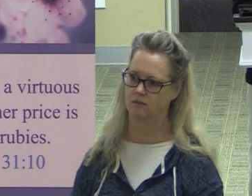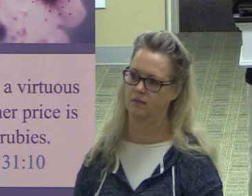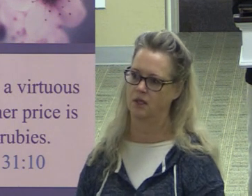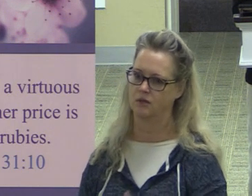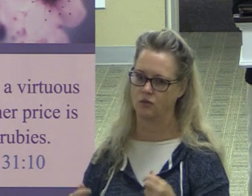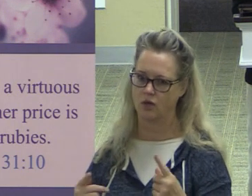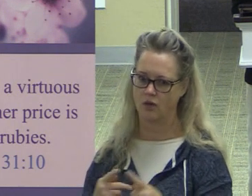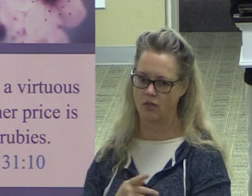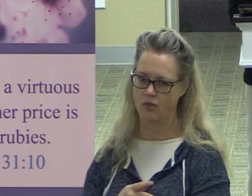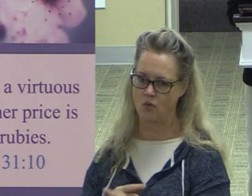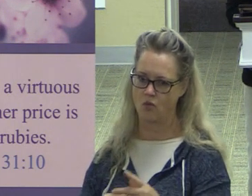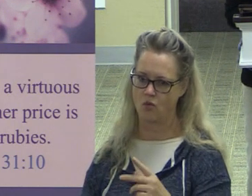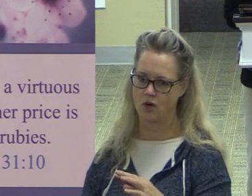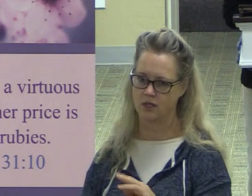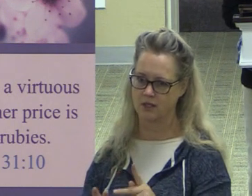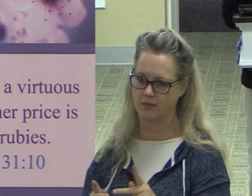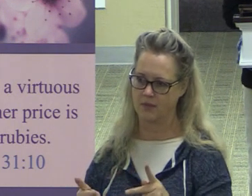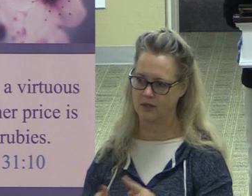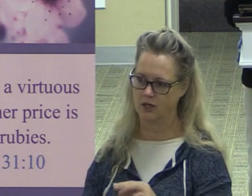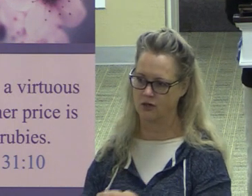worst places your flesh can rear up.